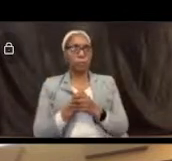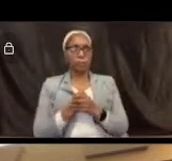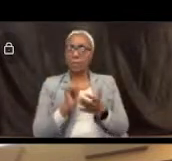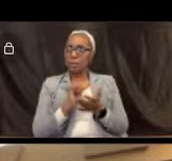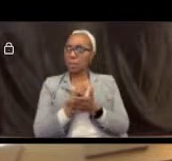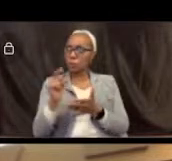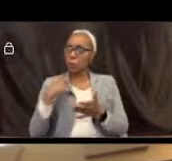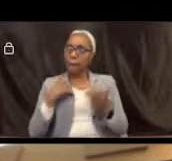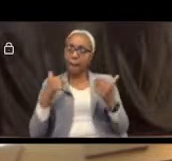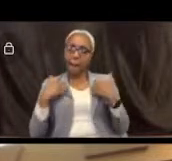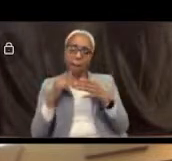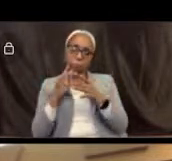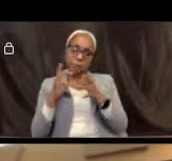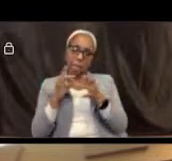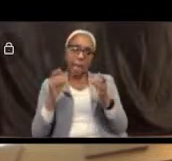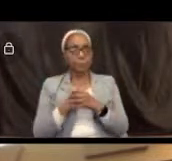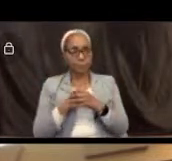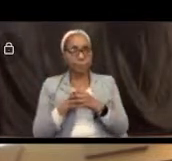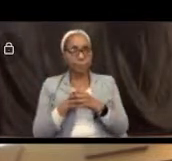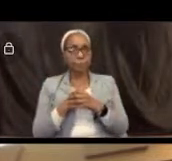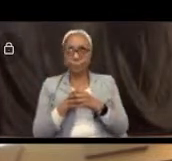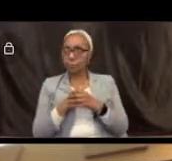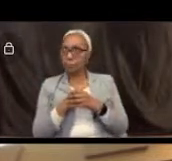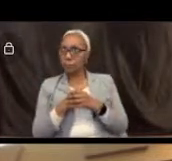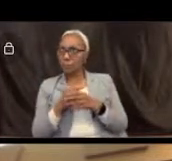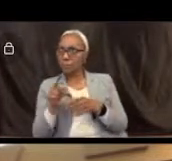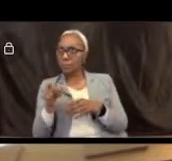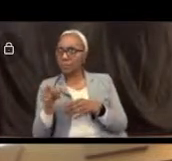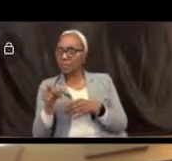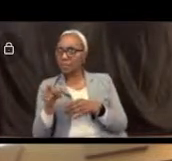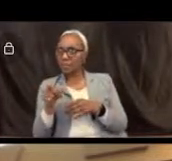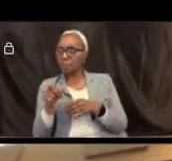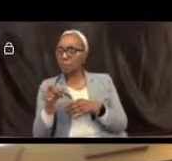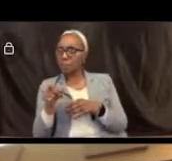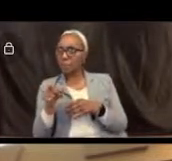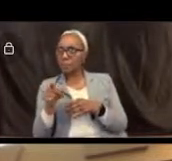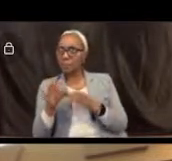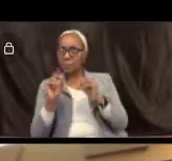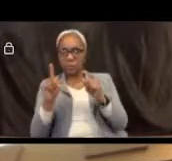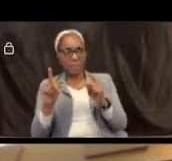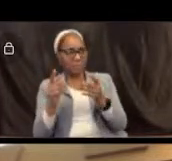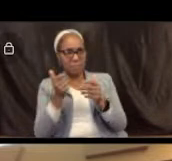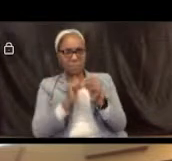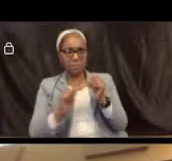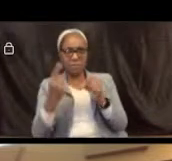That's all I have to say. Thank you. Is there any commissioner on either WebEx or in person have a question for the applicant?